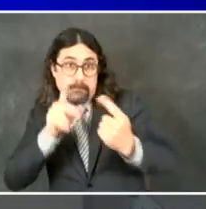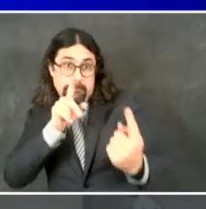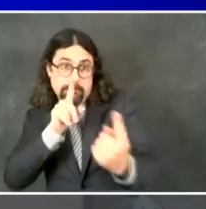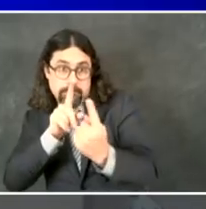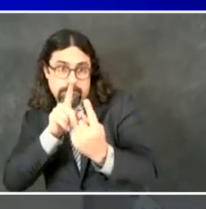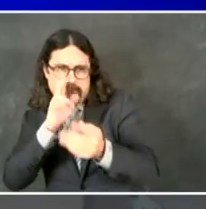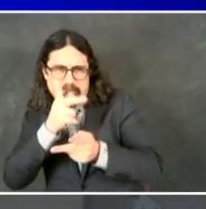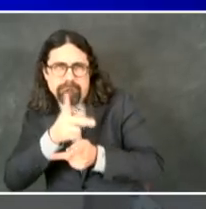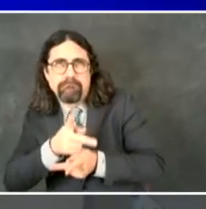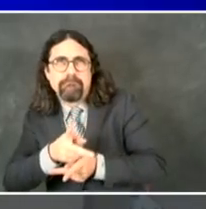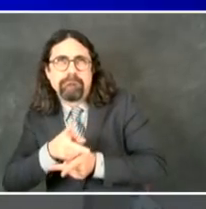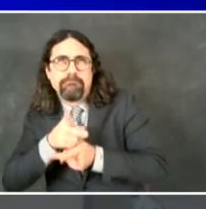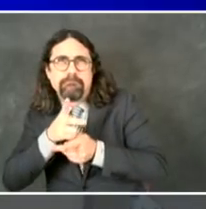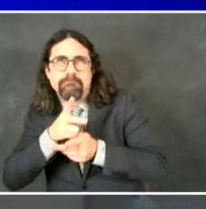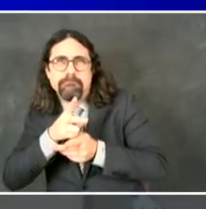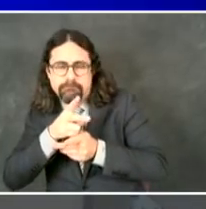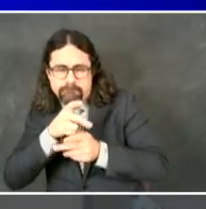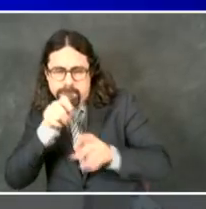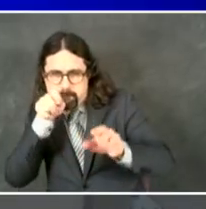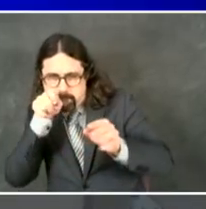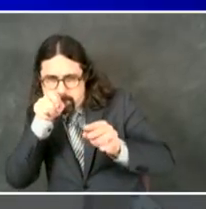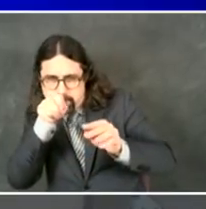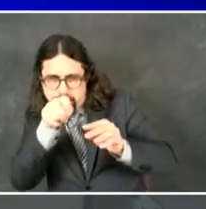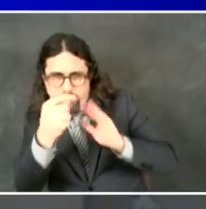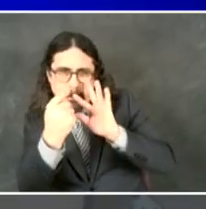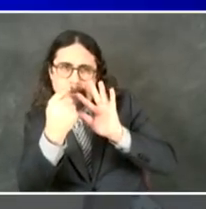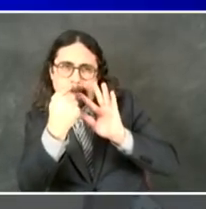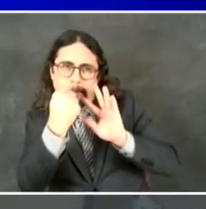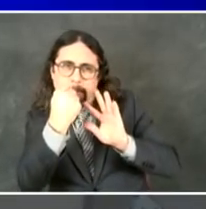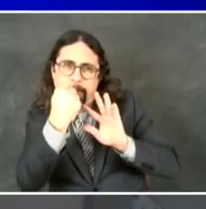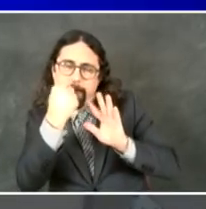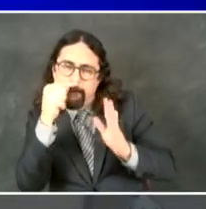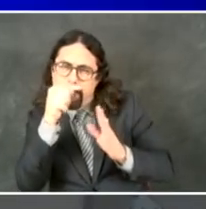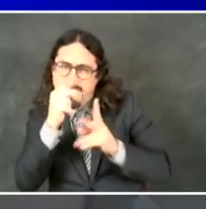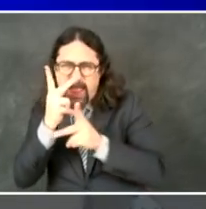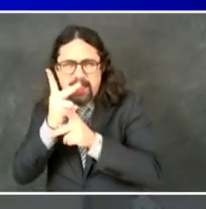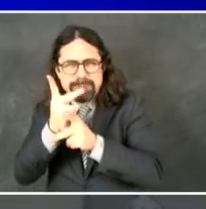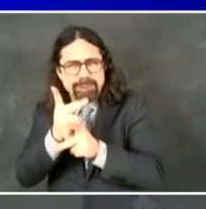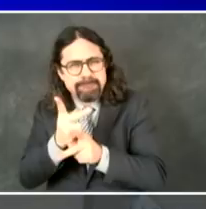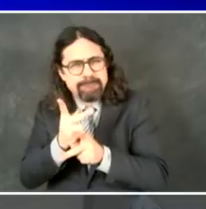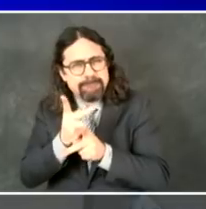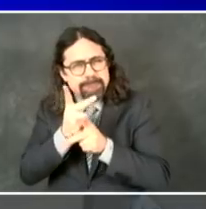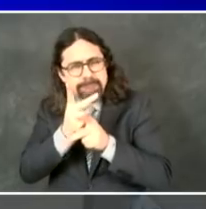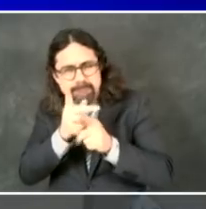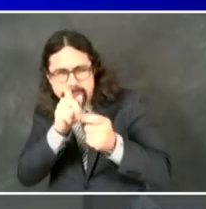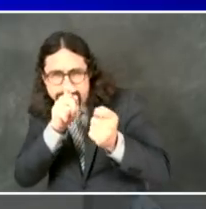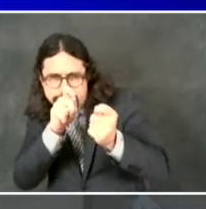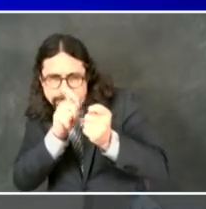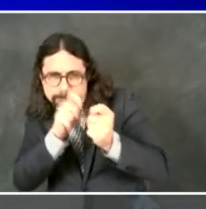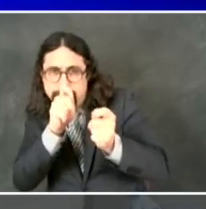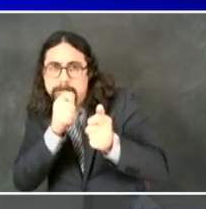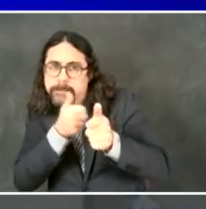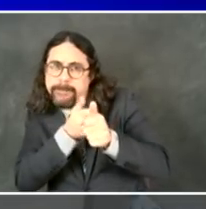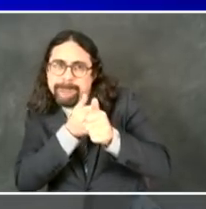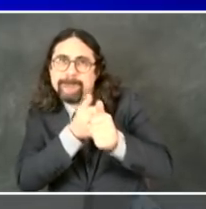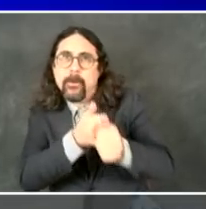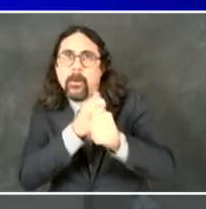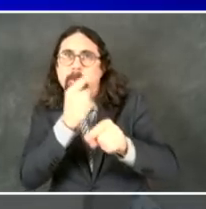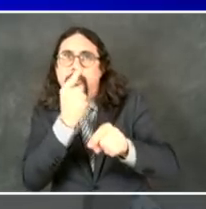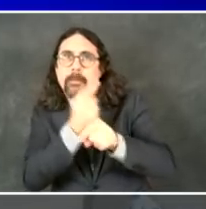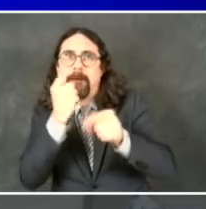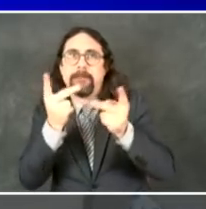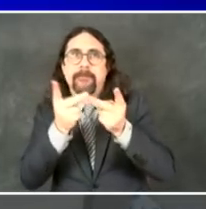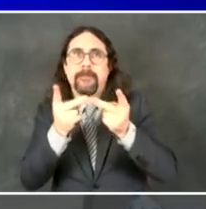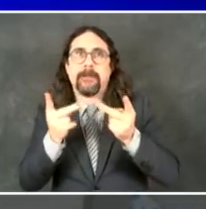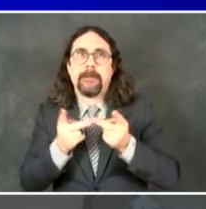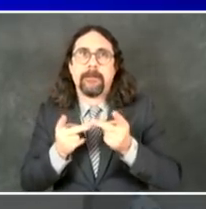the problem was with the tests we've been using up to now, a lot of times it made the patient sneeze. And obviously it might be someone with COVID-19, and that